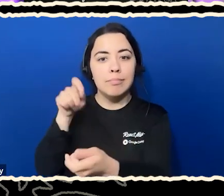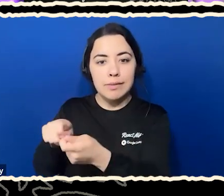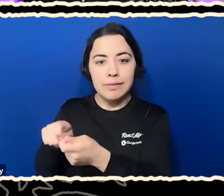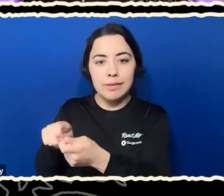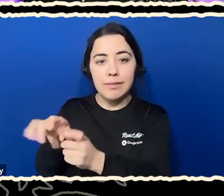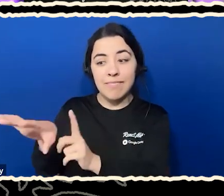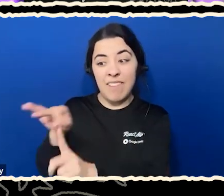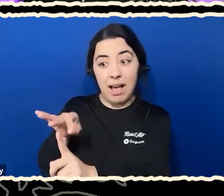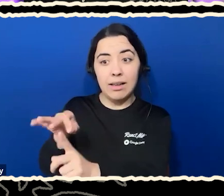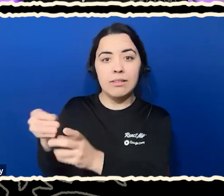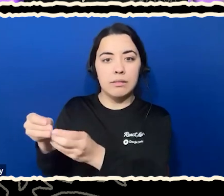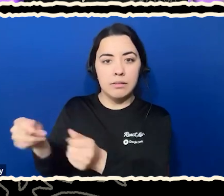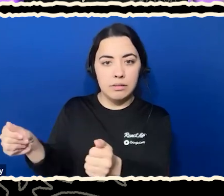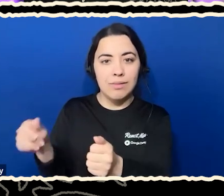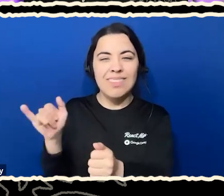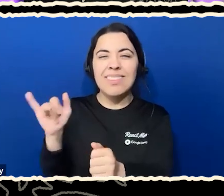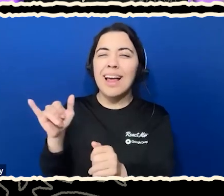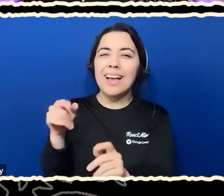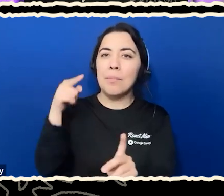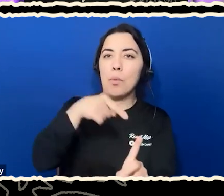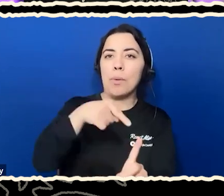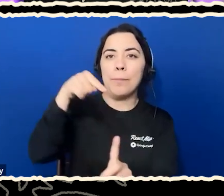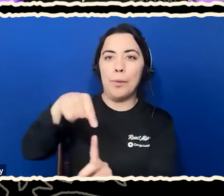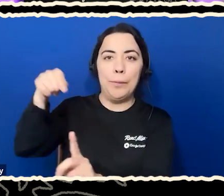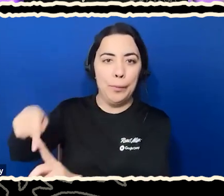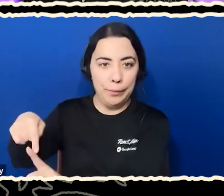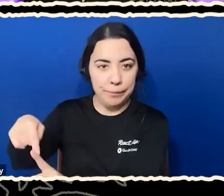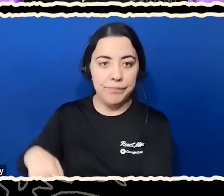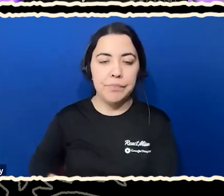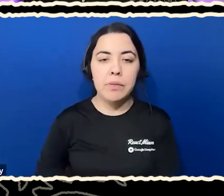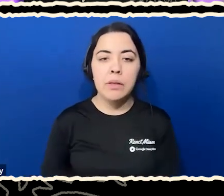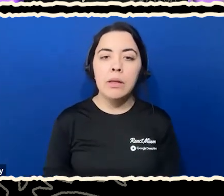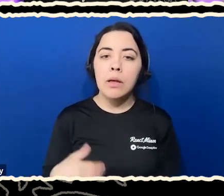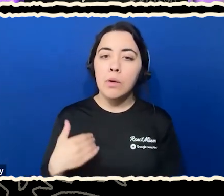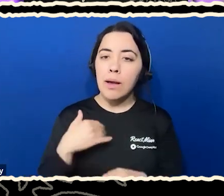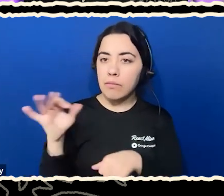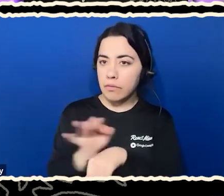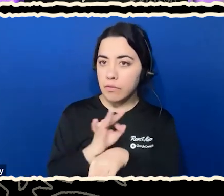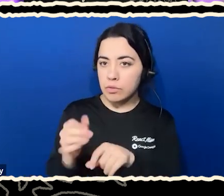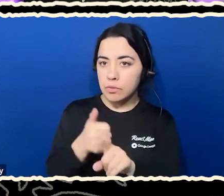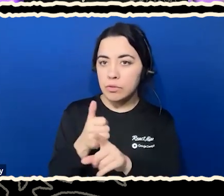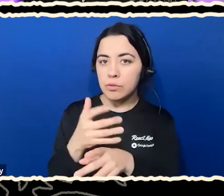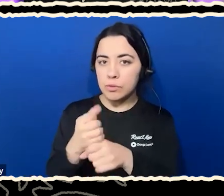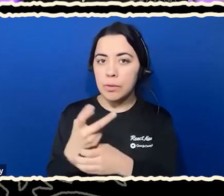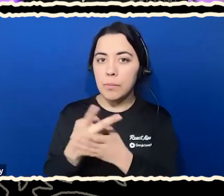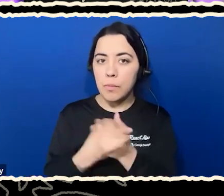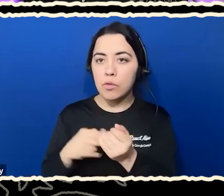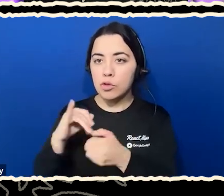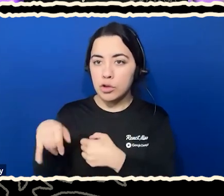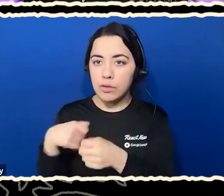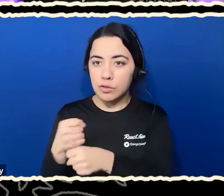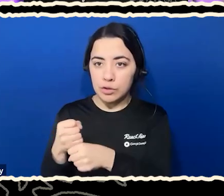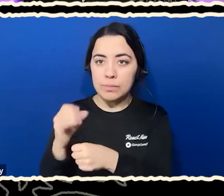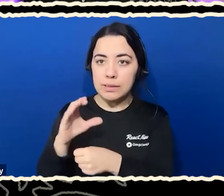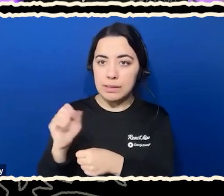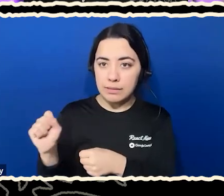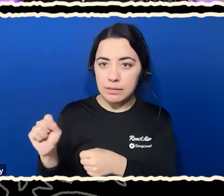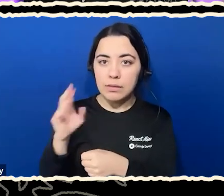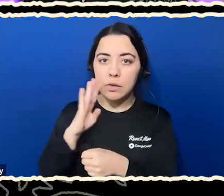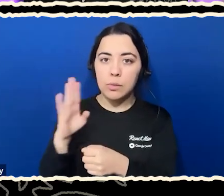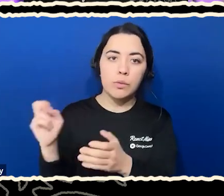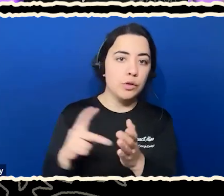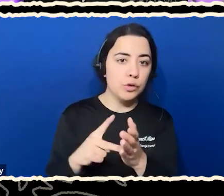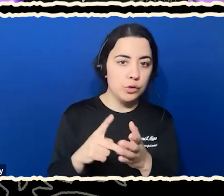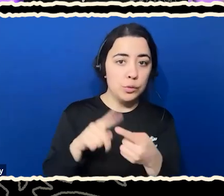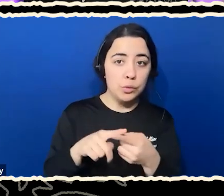hood, here's how the HTML shell gets generated. Basically, we got a function that receives both the JavaScript and CSS and returns an